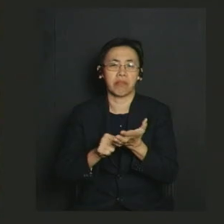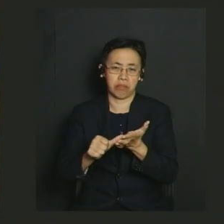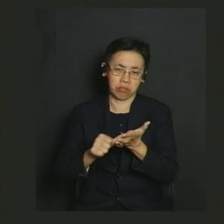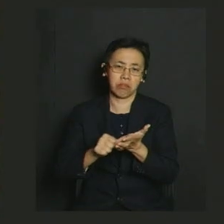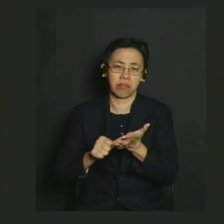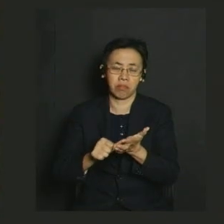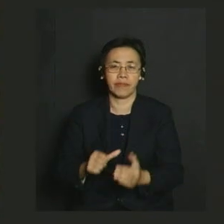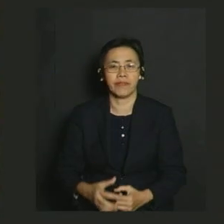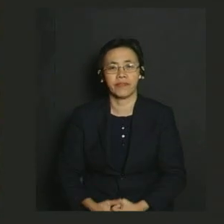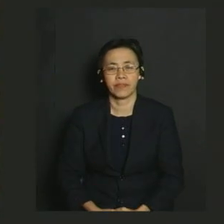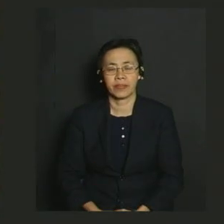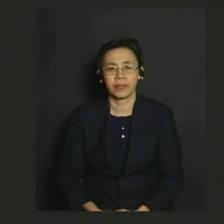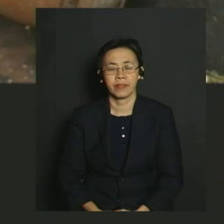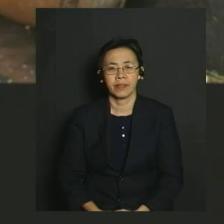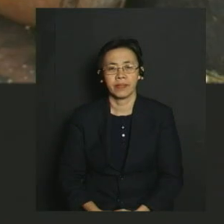Okay.